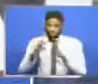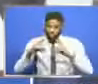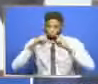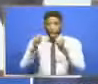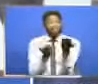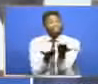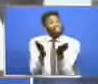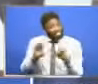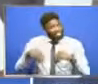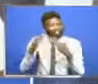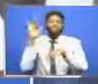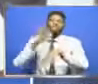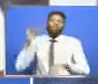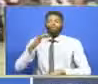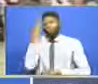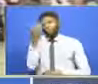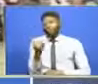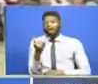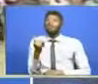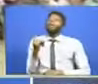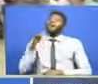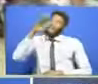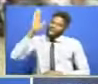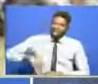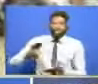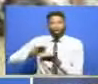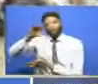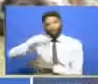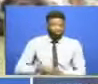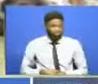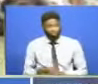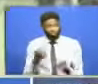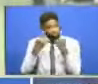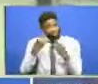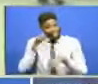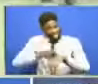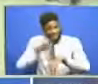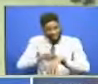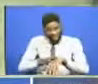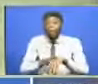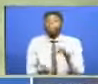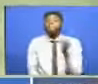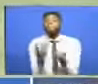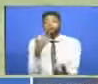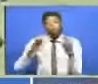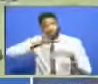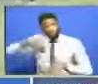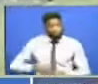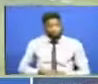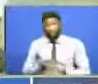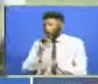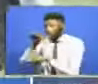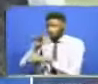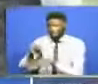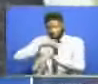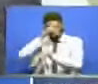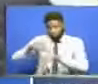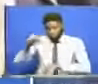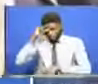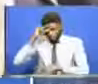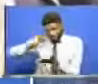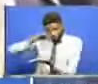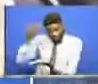affected as a result of the delay. Speaking in Churo area in Baringo County, they urged the national government to immediately release the